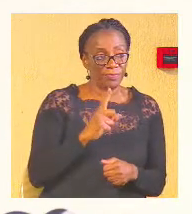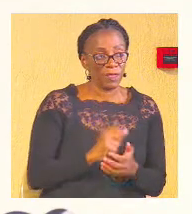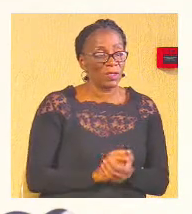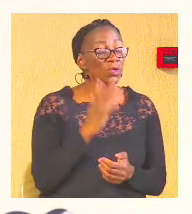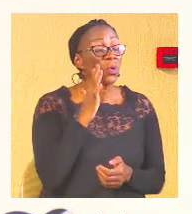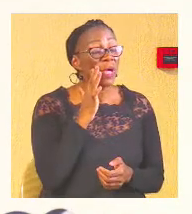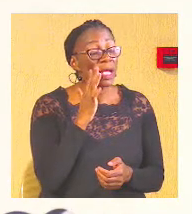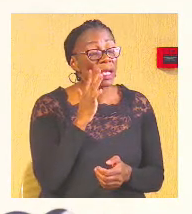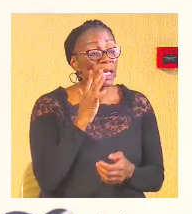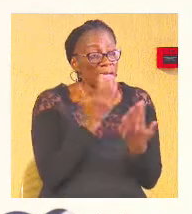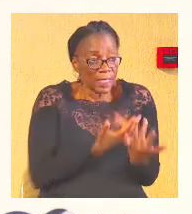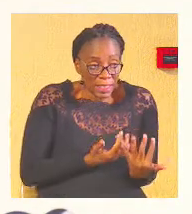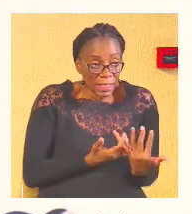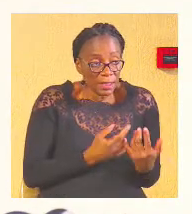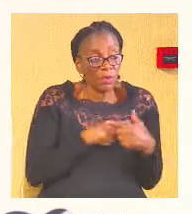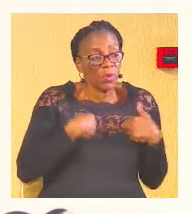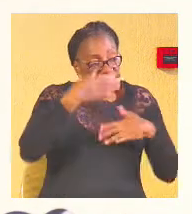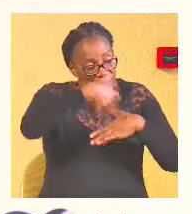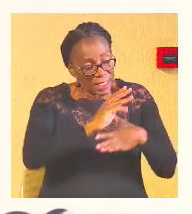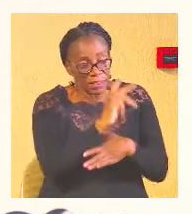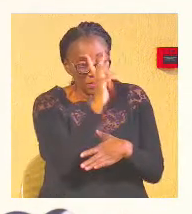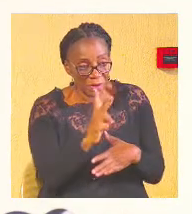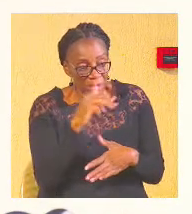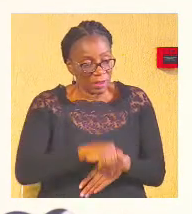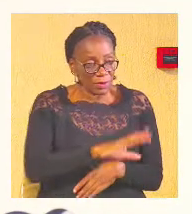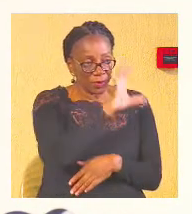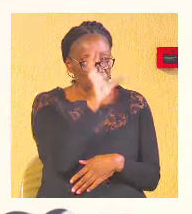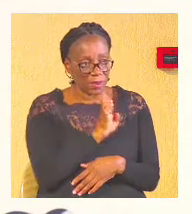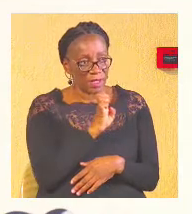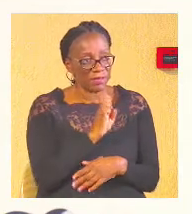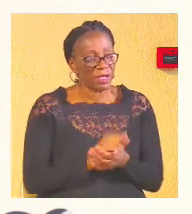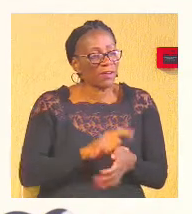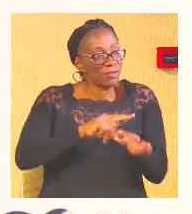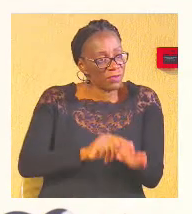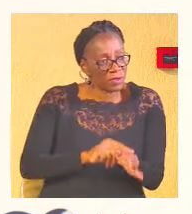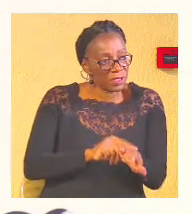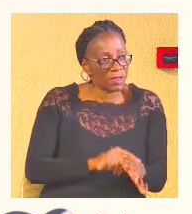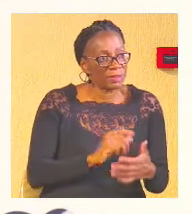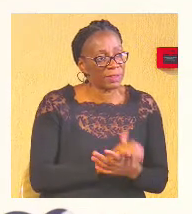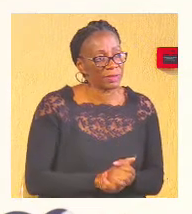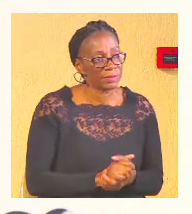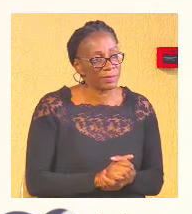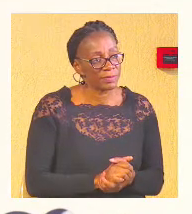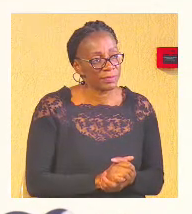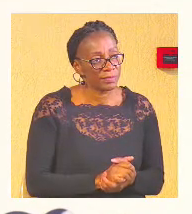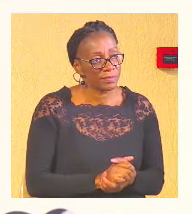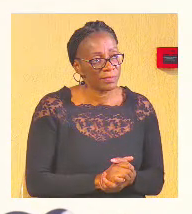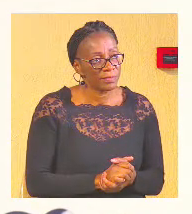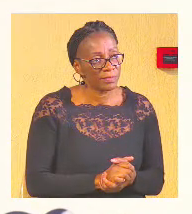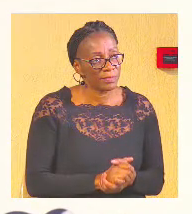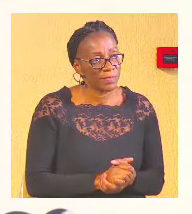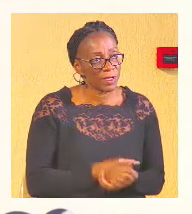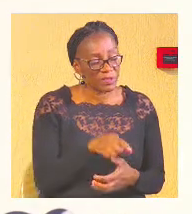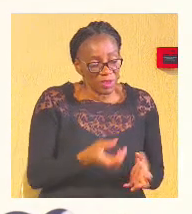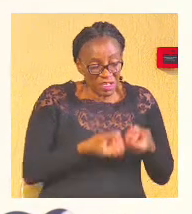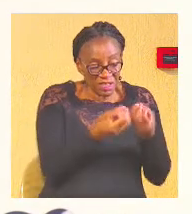necessary, that opportunity is available to take care of our people whenever it is required. And this is available to any